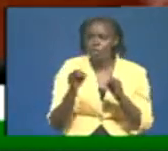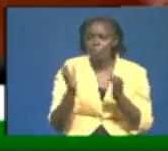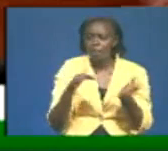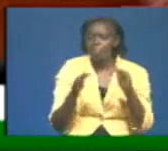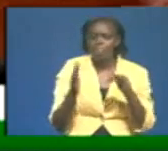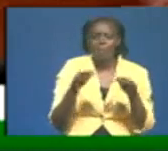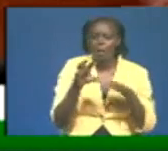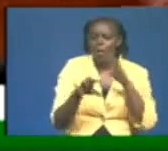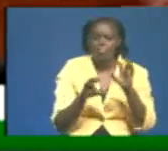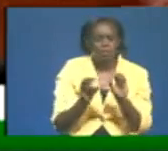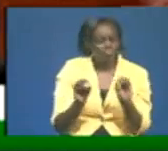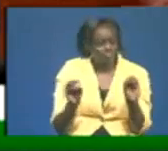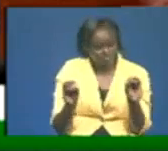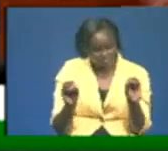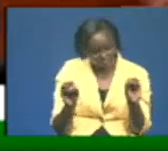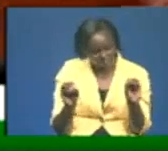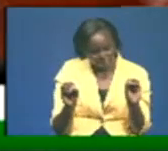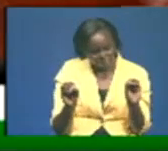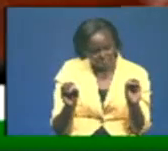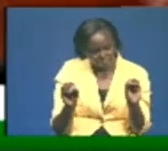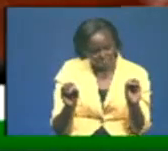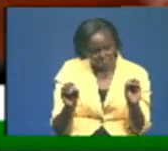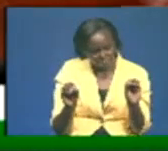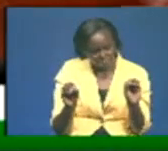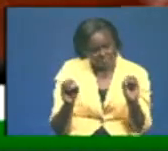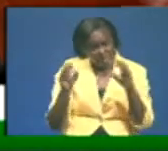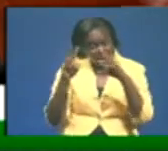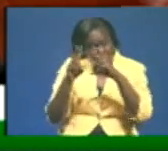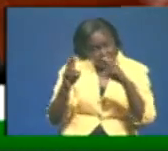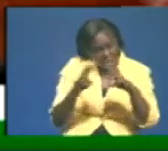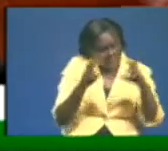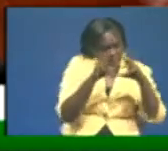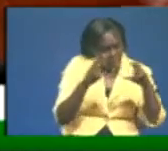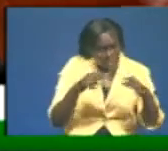animals. They have not investigated or arrested anyone